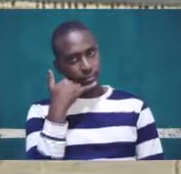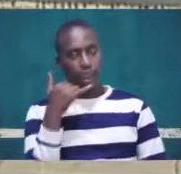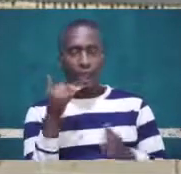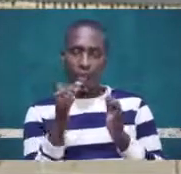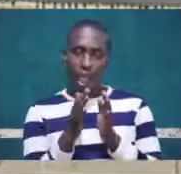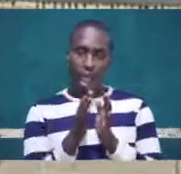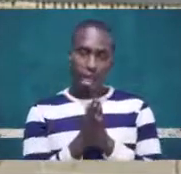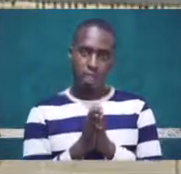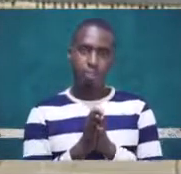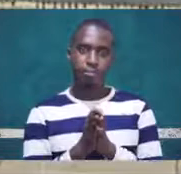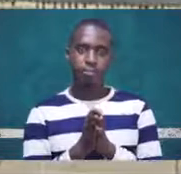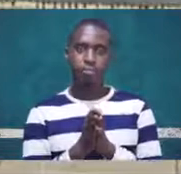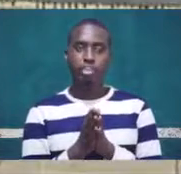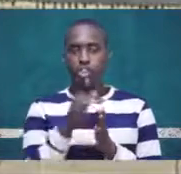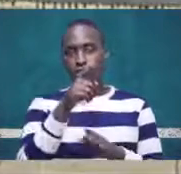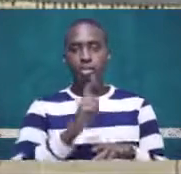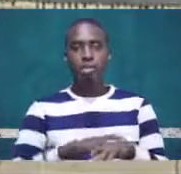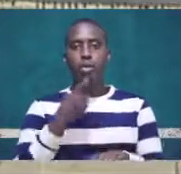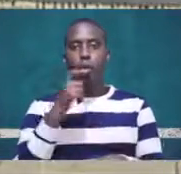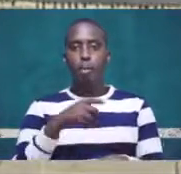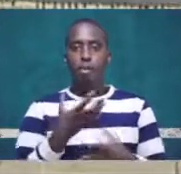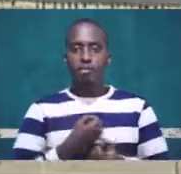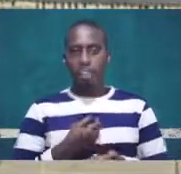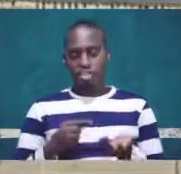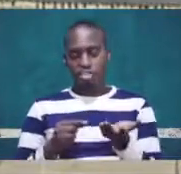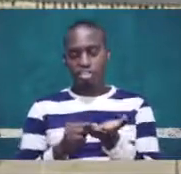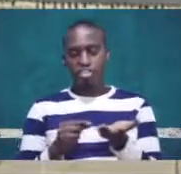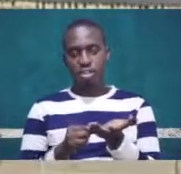then automatically you should be having a charger.